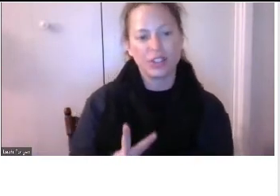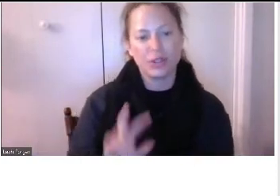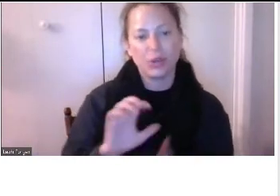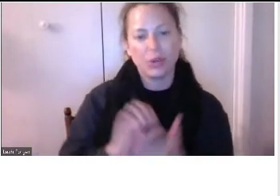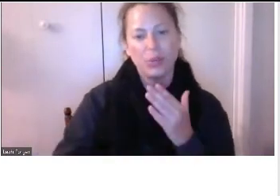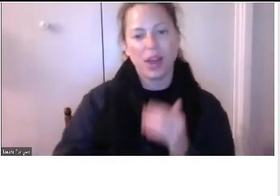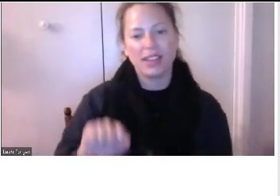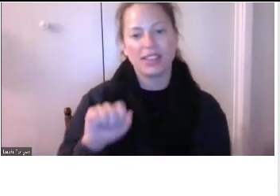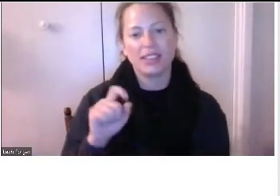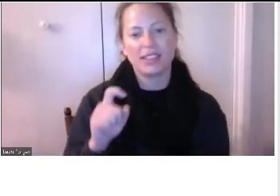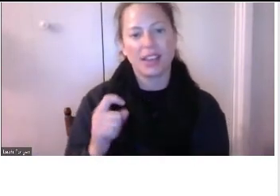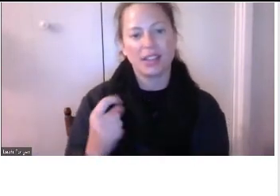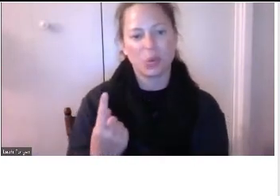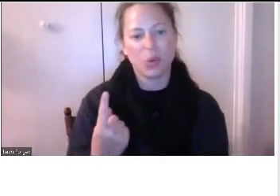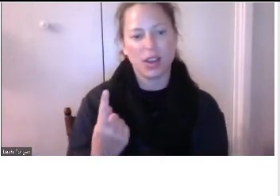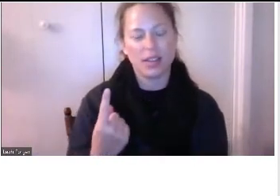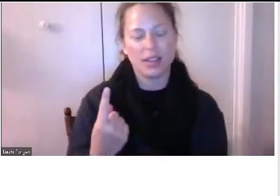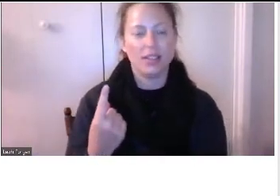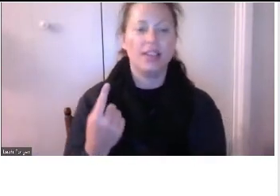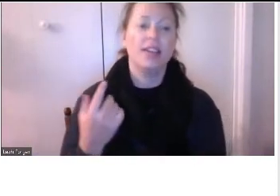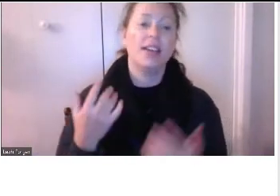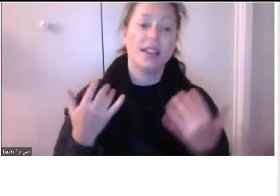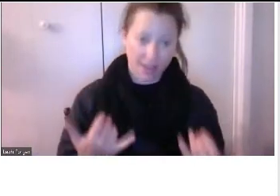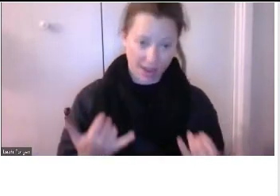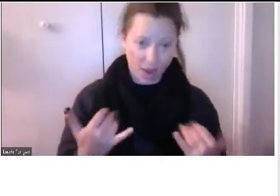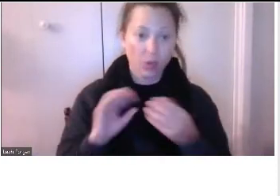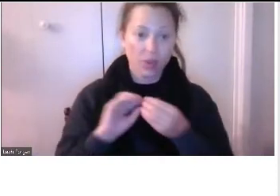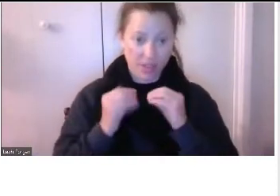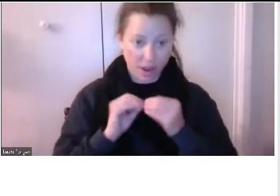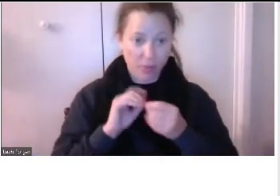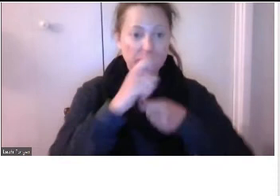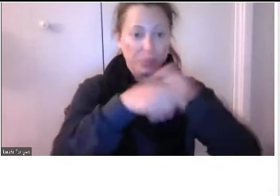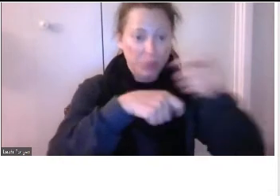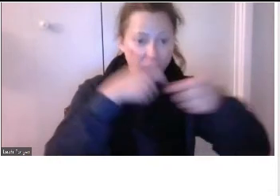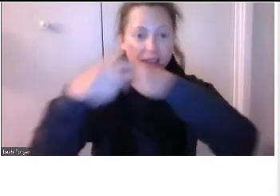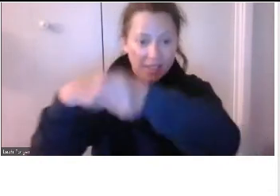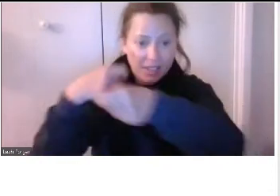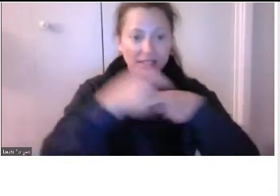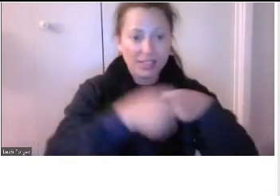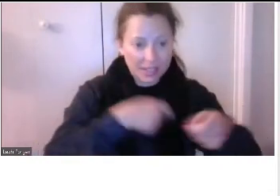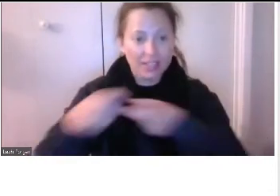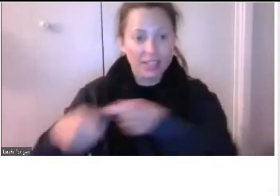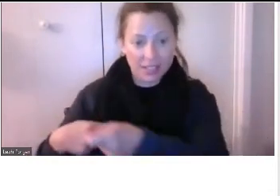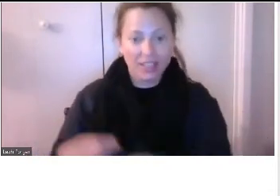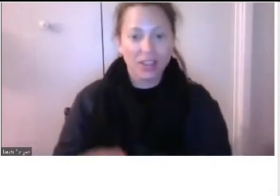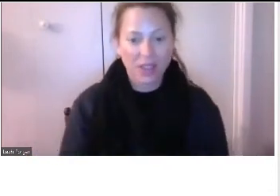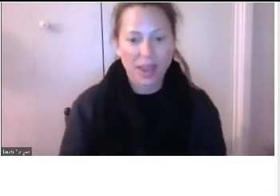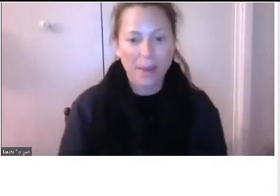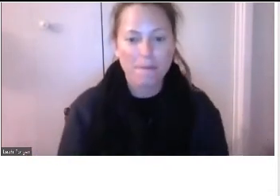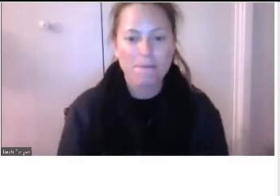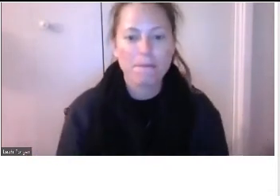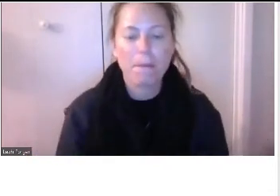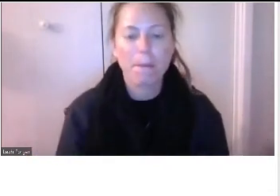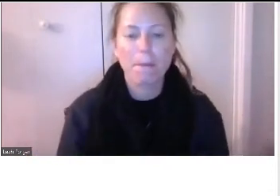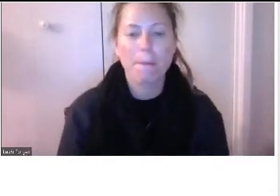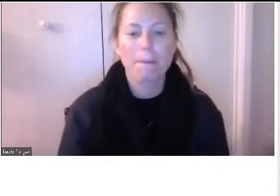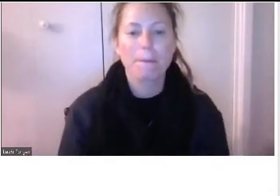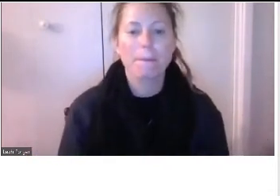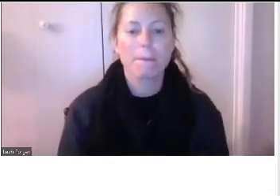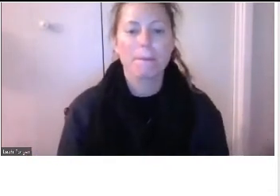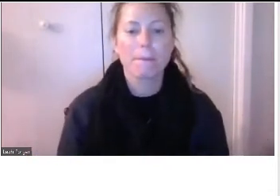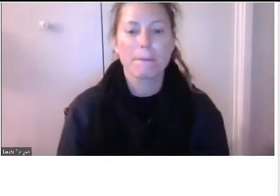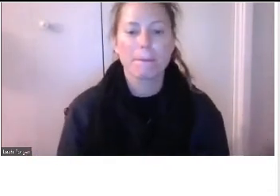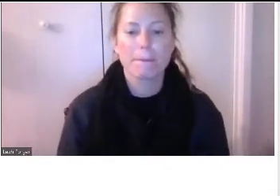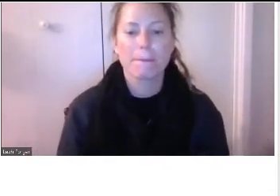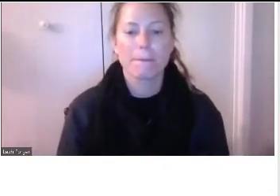Then I'm going to start plugging things in. y2 is 54 minus y1, which is